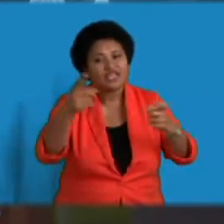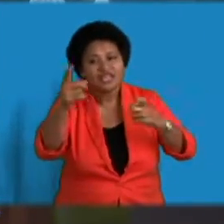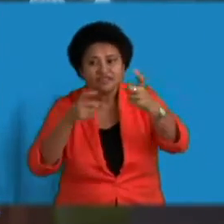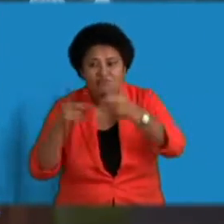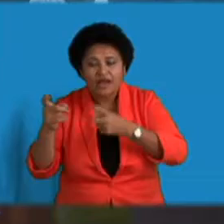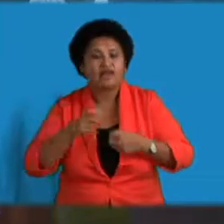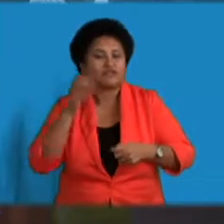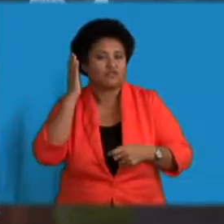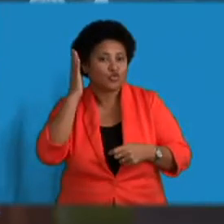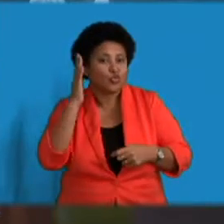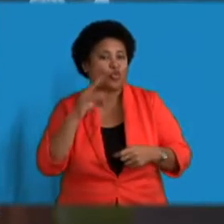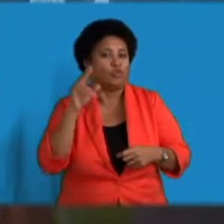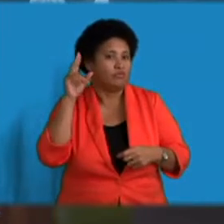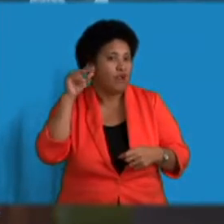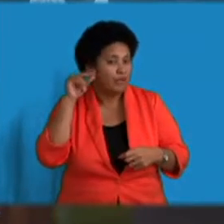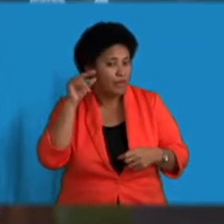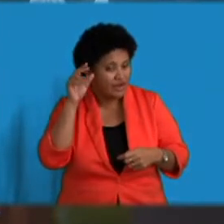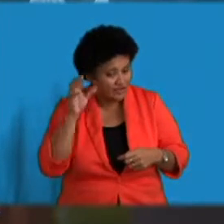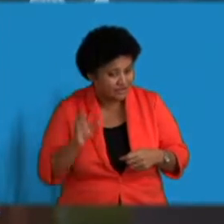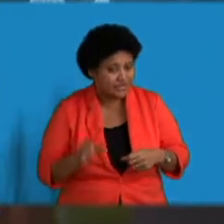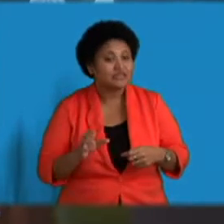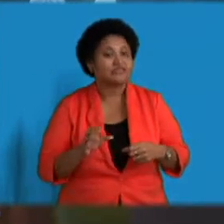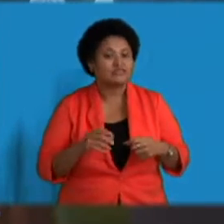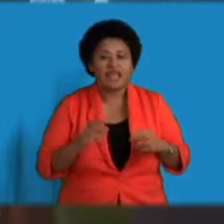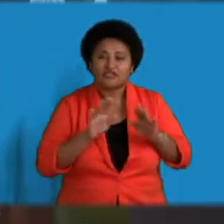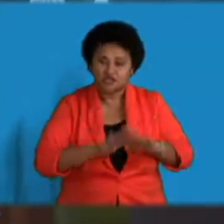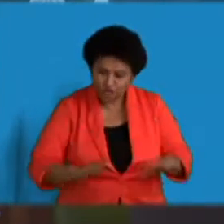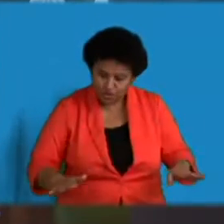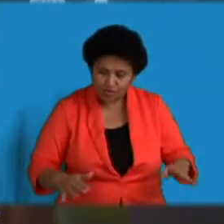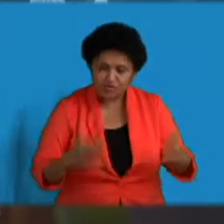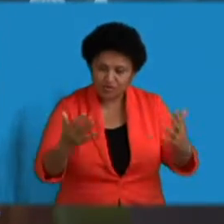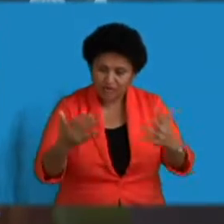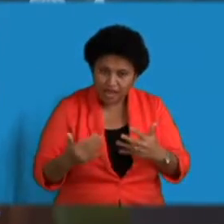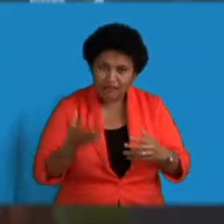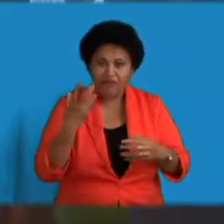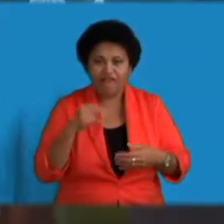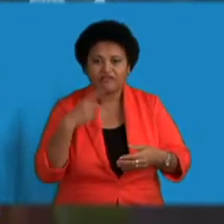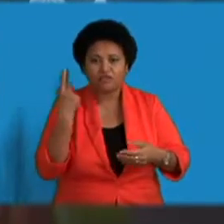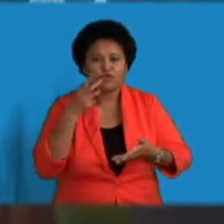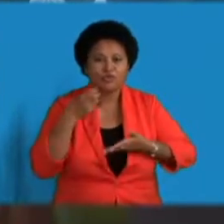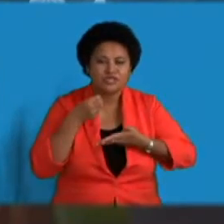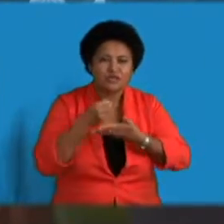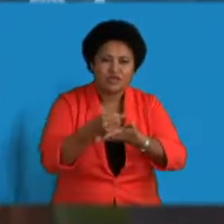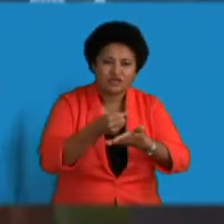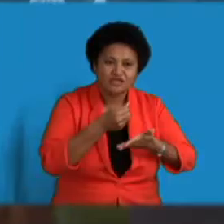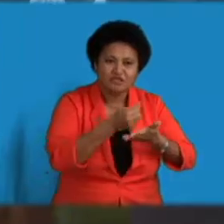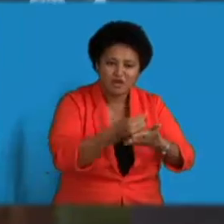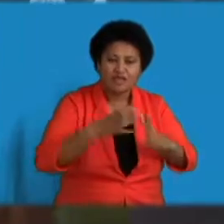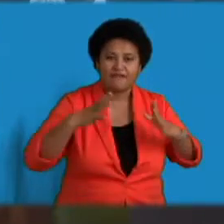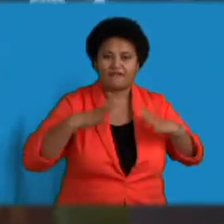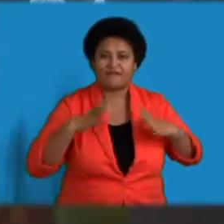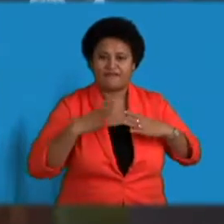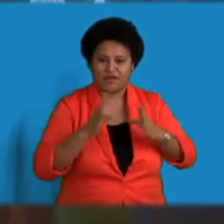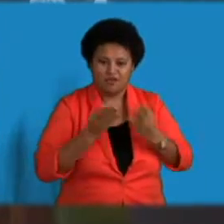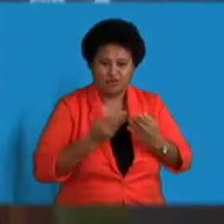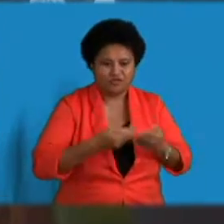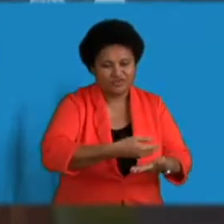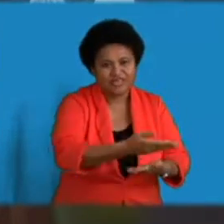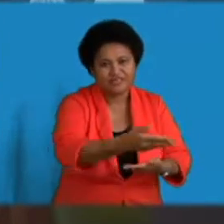come with the children, and there will be sponsors there as well with free books to give out. So